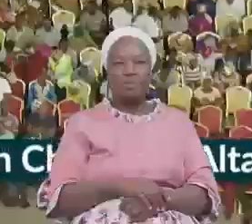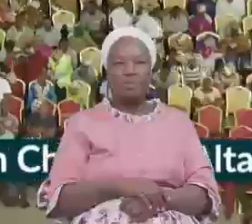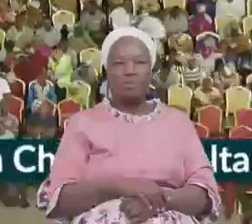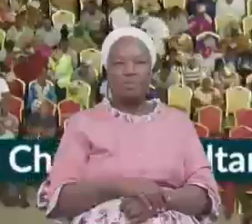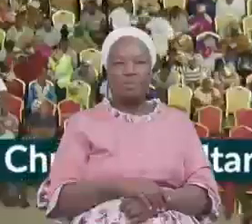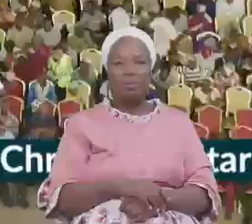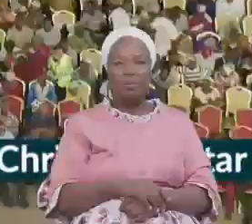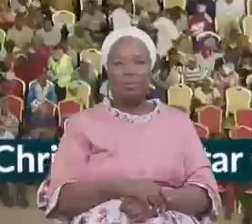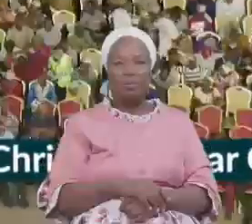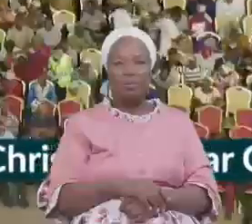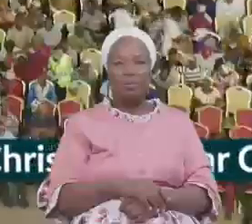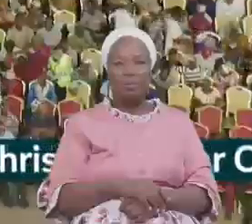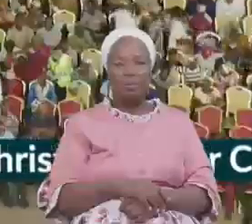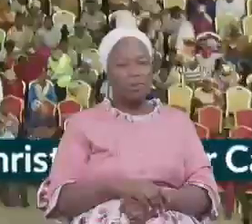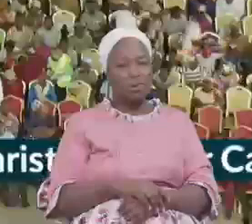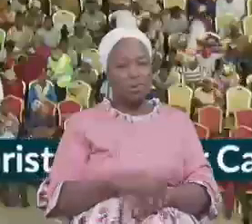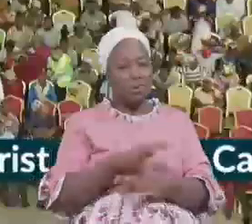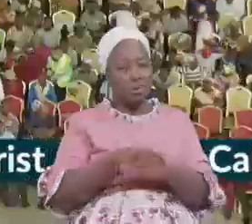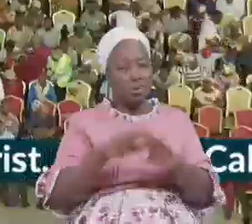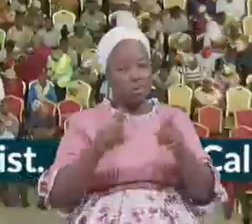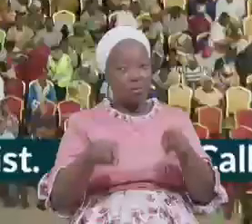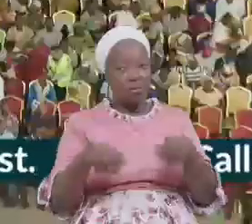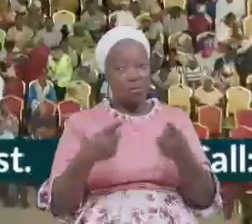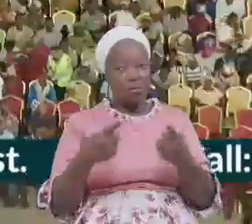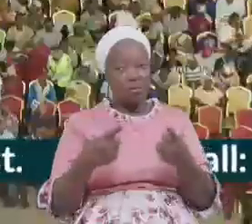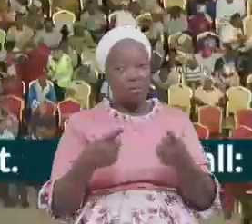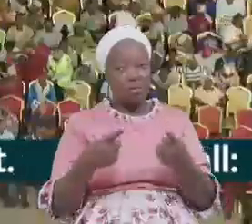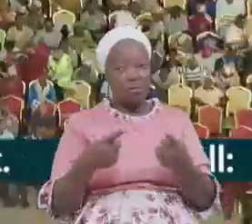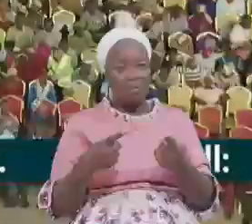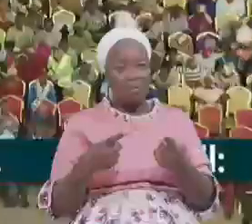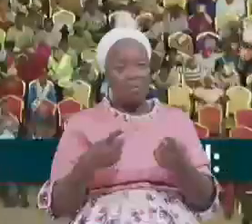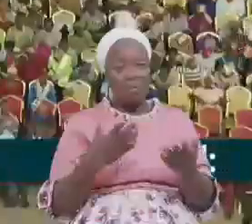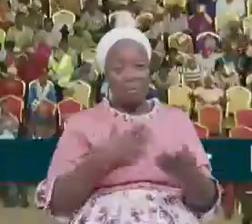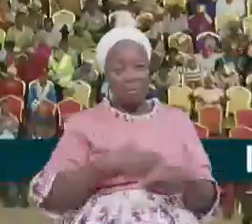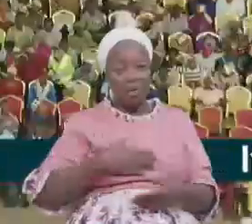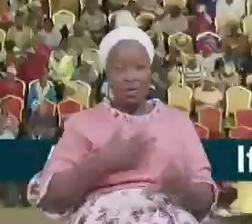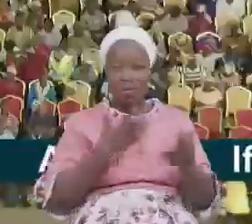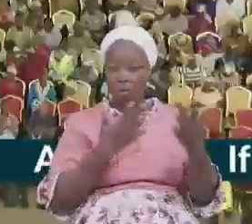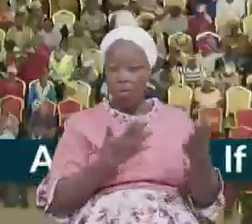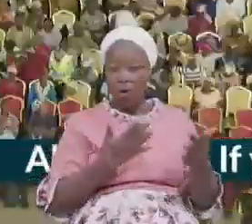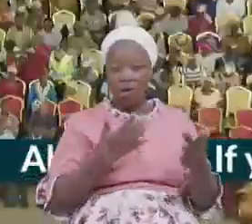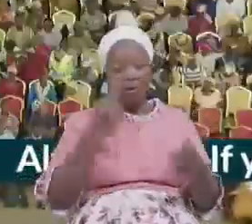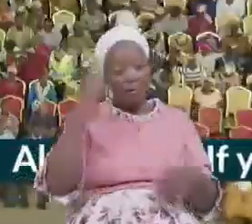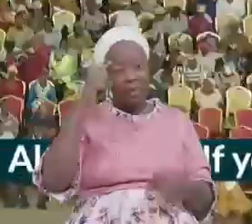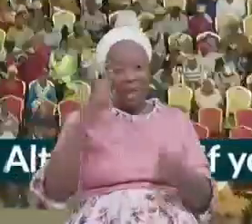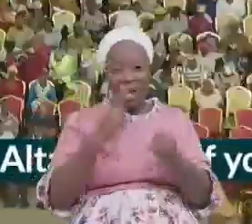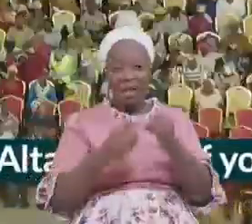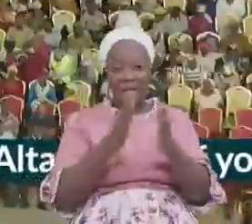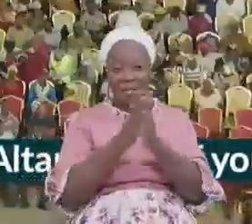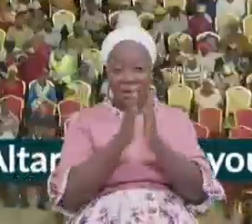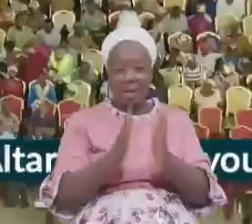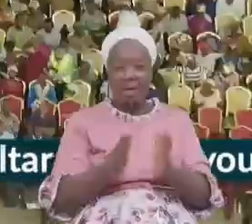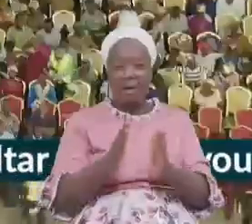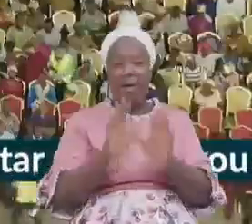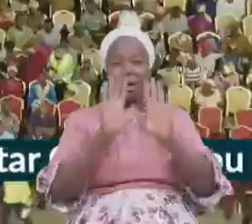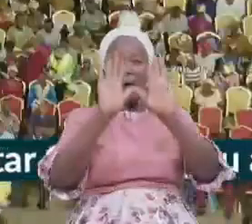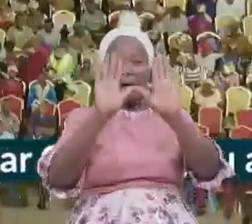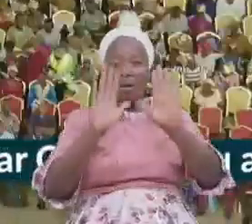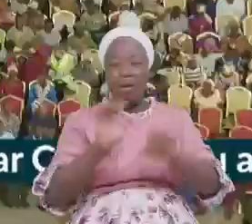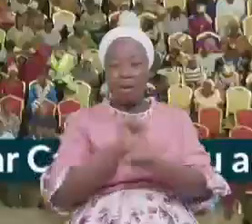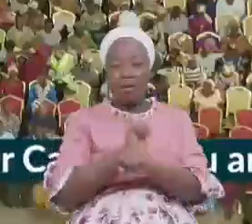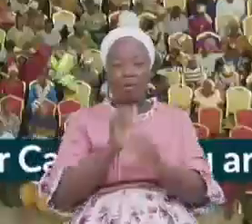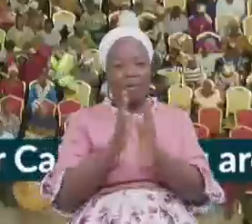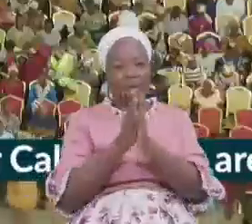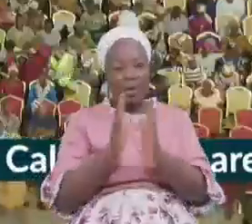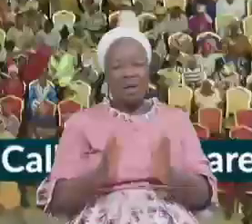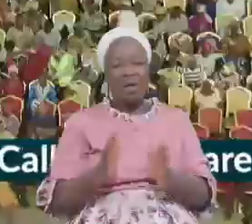Don't go away. Very soon, our convener will come to pray for heaven's blessings